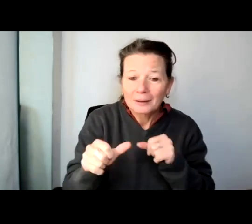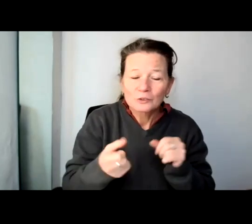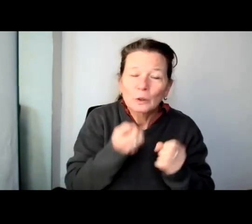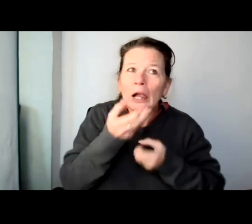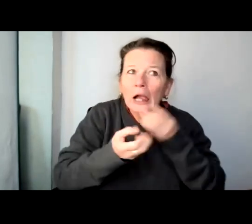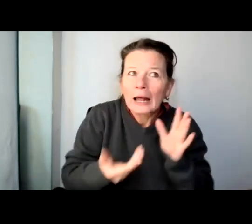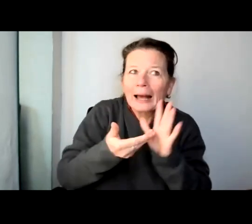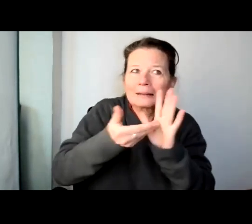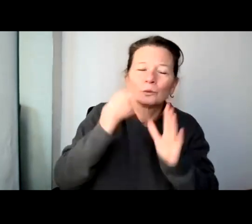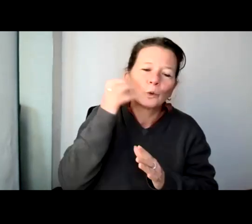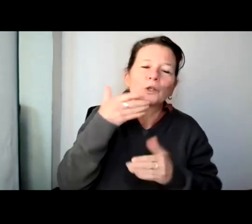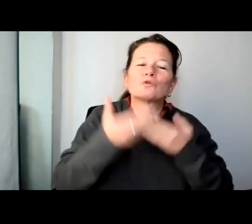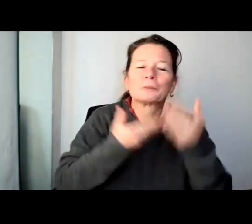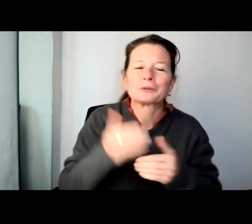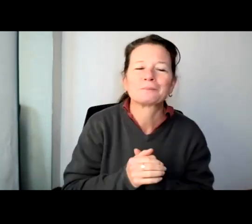us.